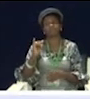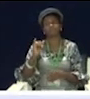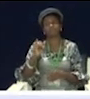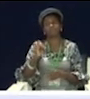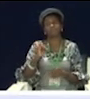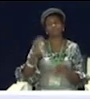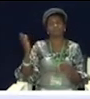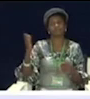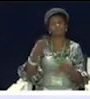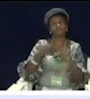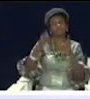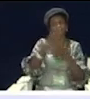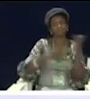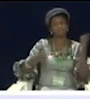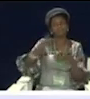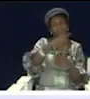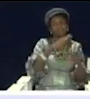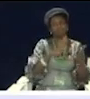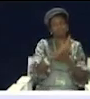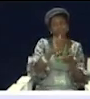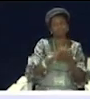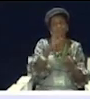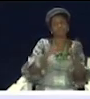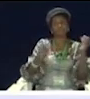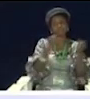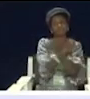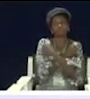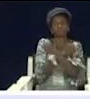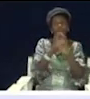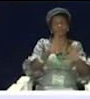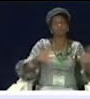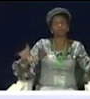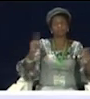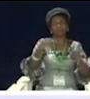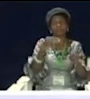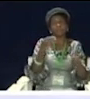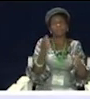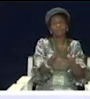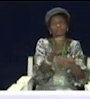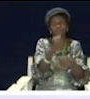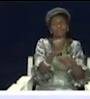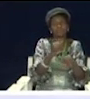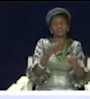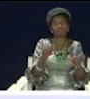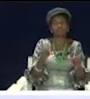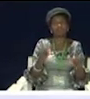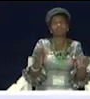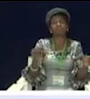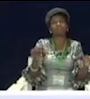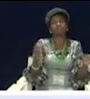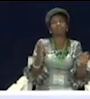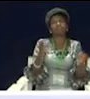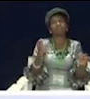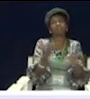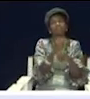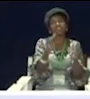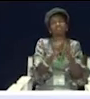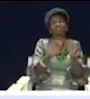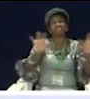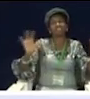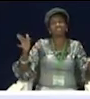And some of you believe that if you love your children, you should handle them with gloved